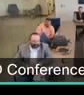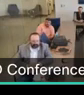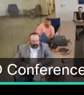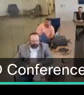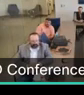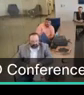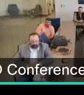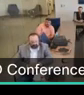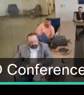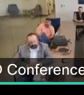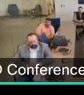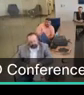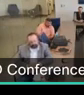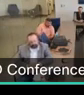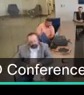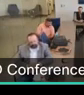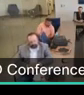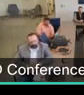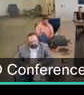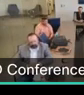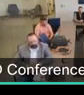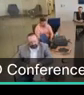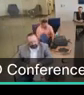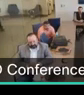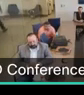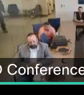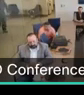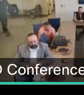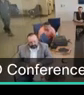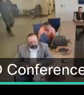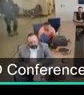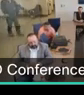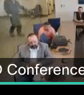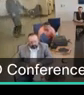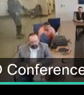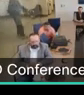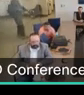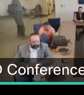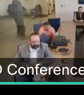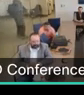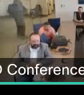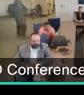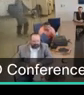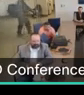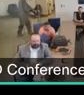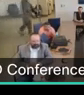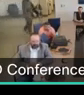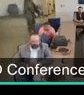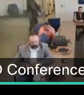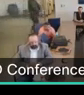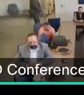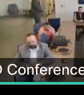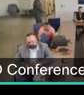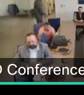the lake surface at Eagle Nest. Uh, when it freezes over, the ice isn't always consistent. We regularly have